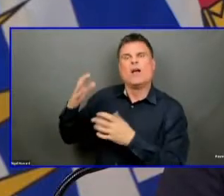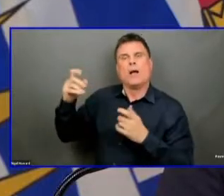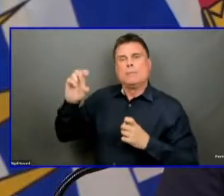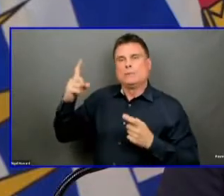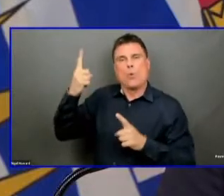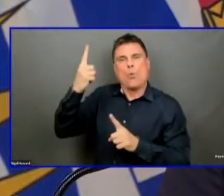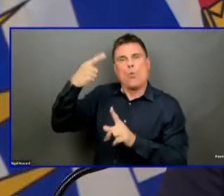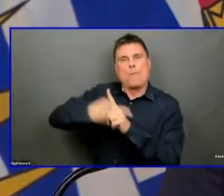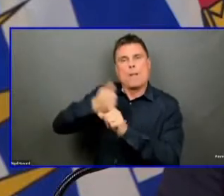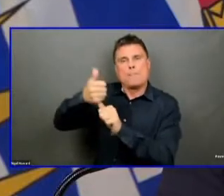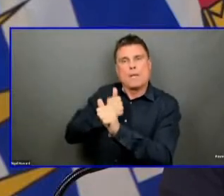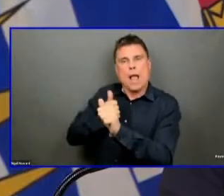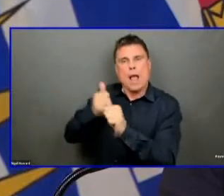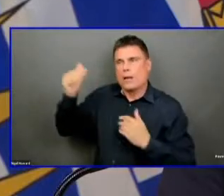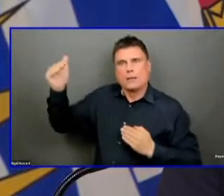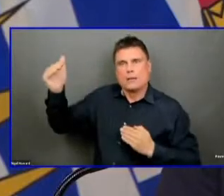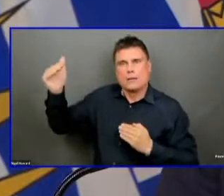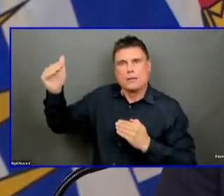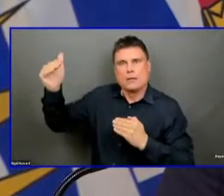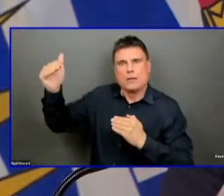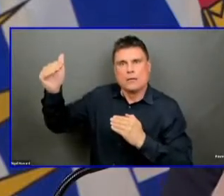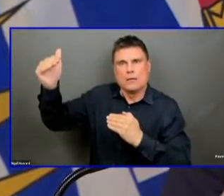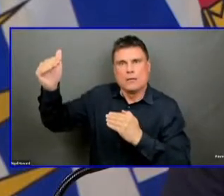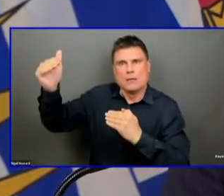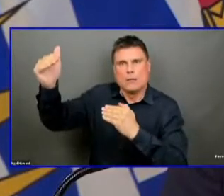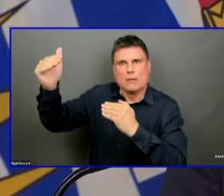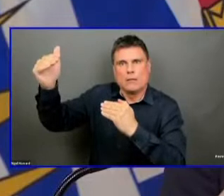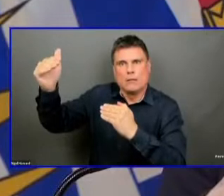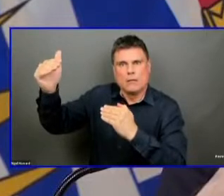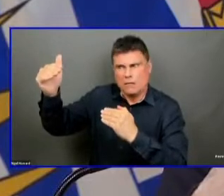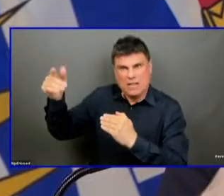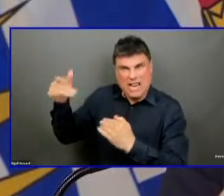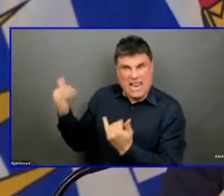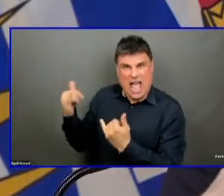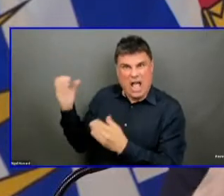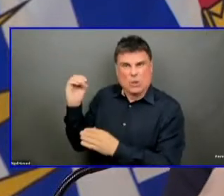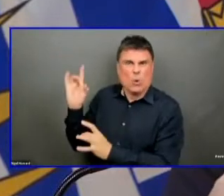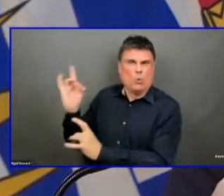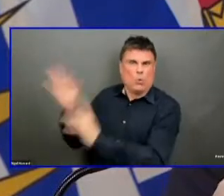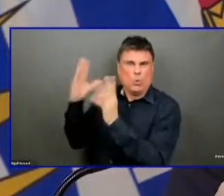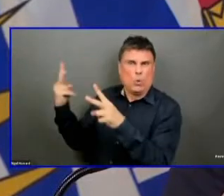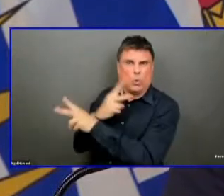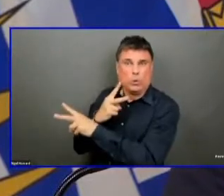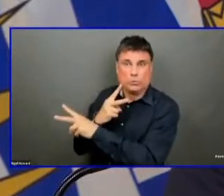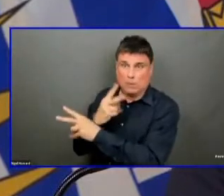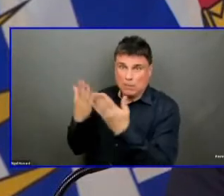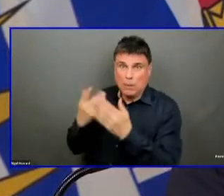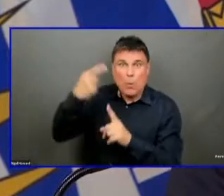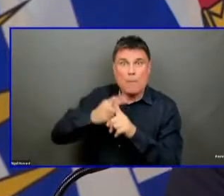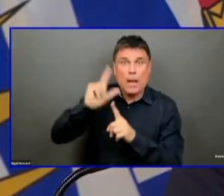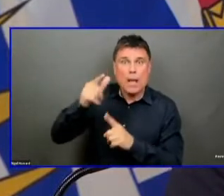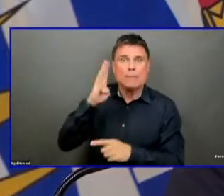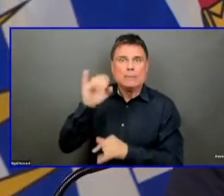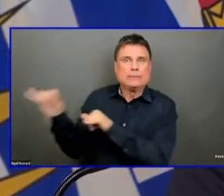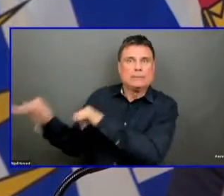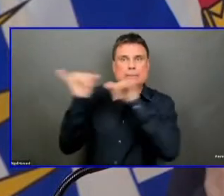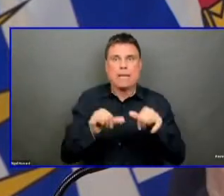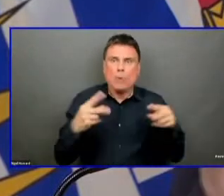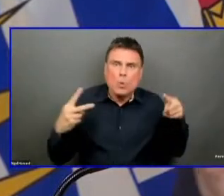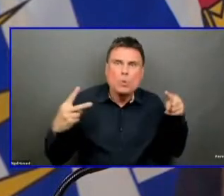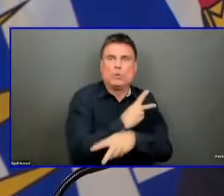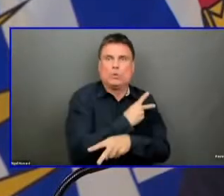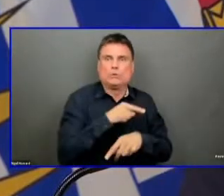in relation to the proportion of our cases that were variants of concern. So we're about